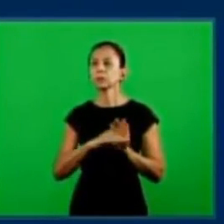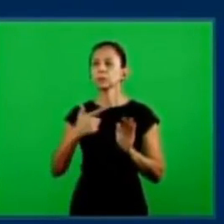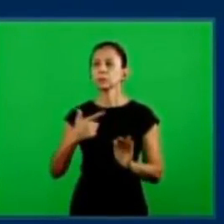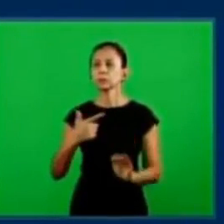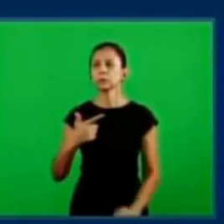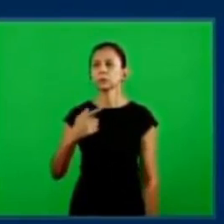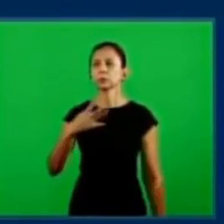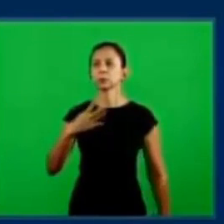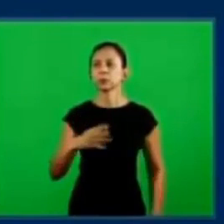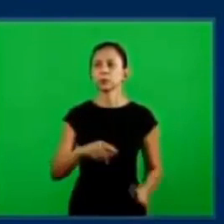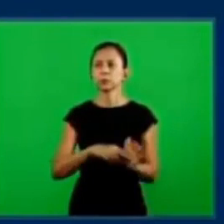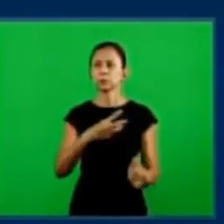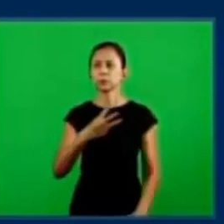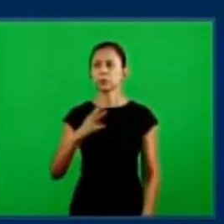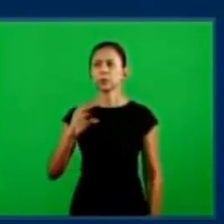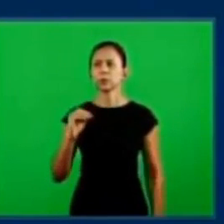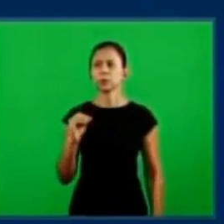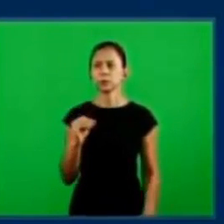24:40.